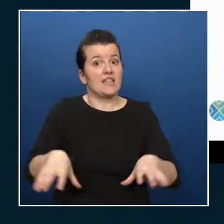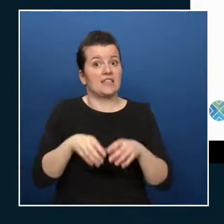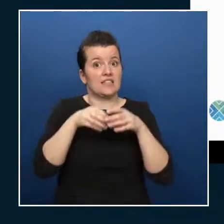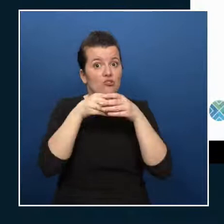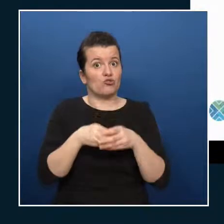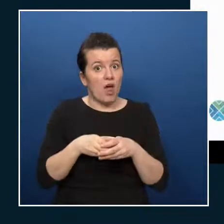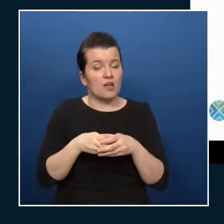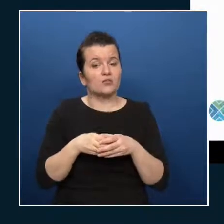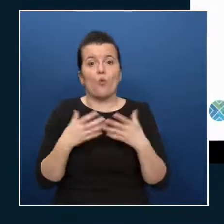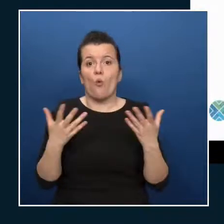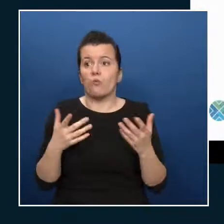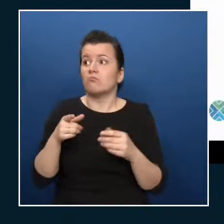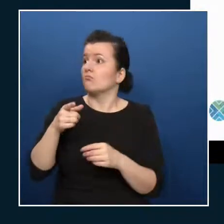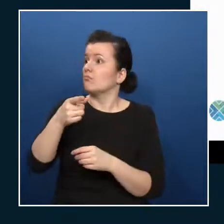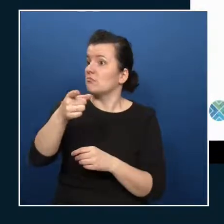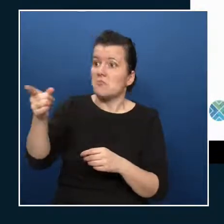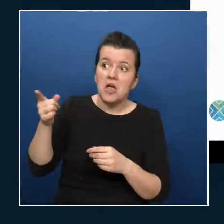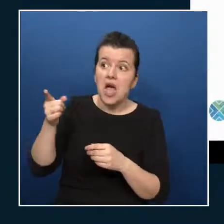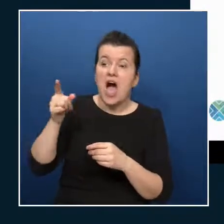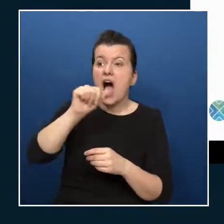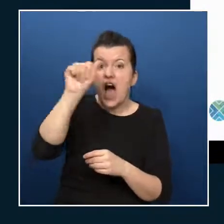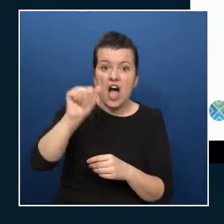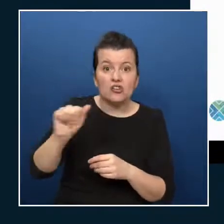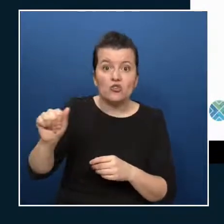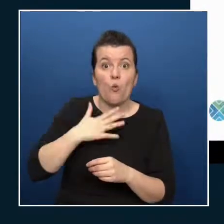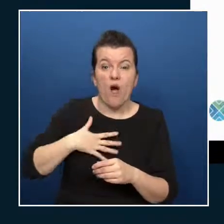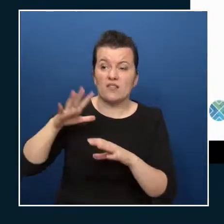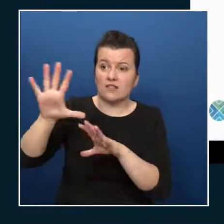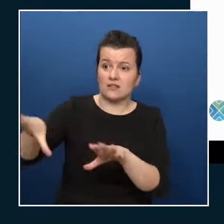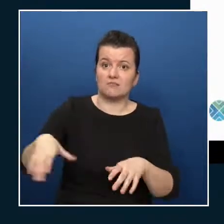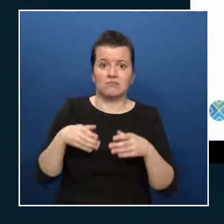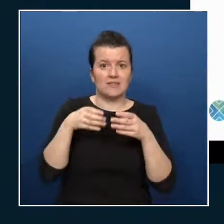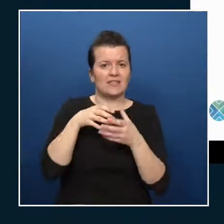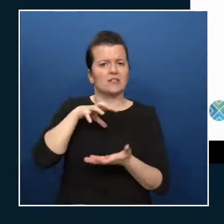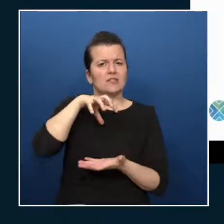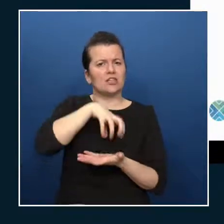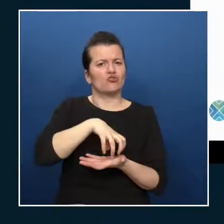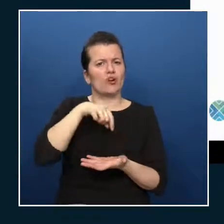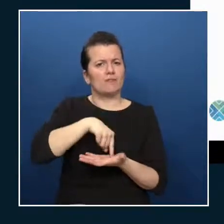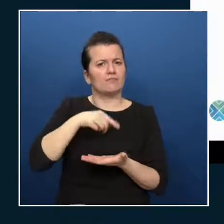using Azure can use these centralized services, the centralized domain controllers, Azure